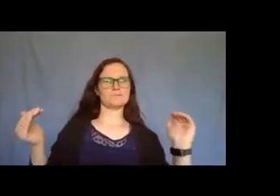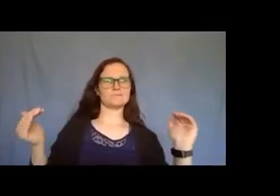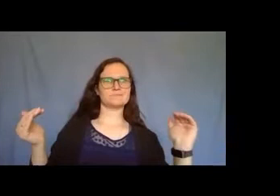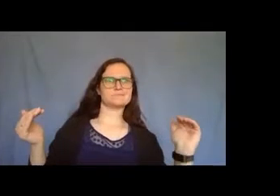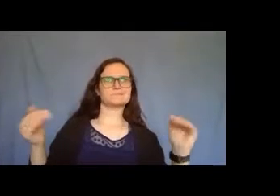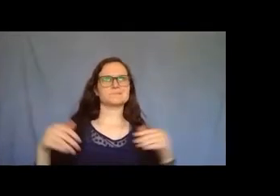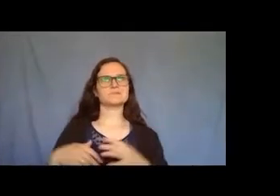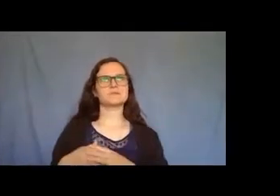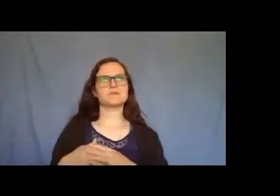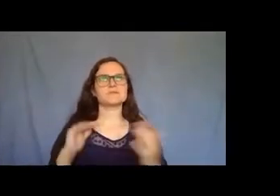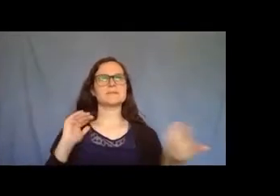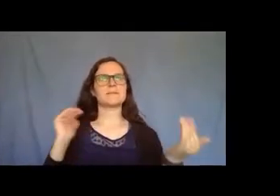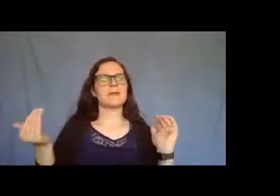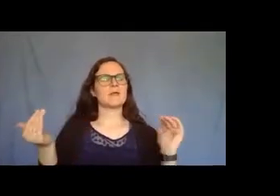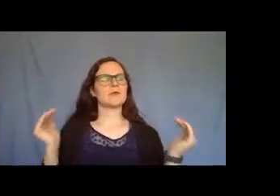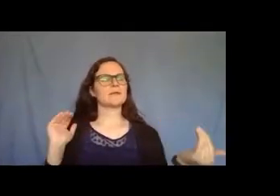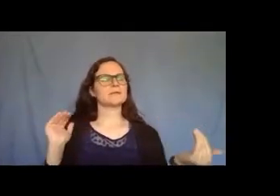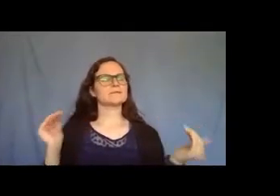the